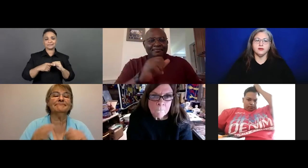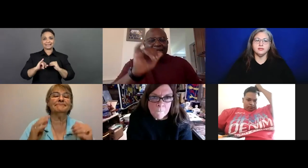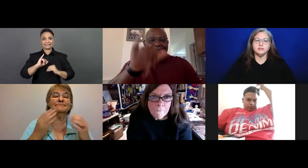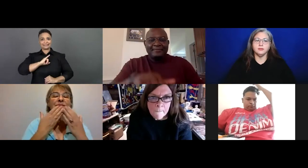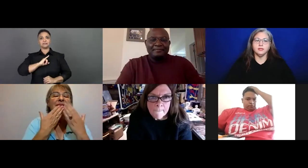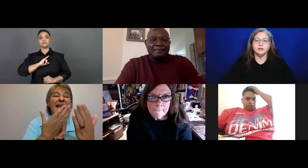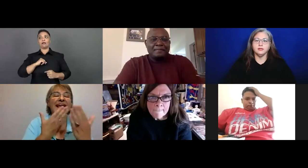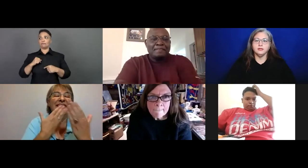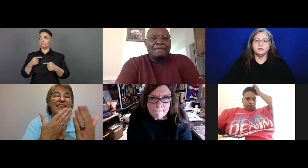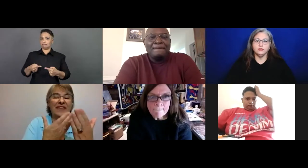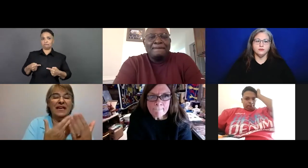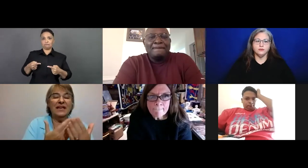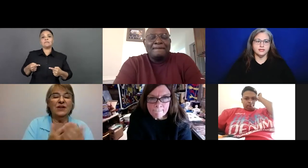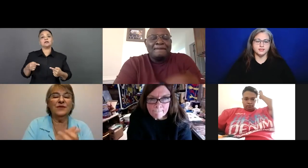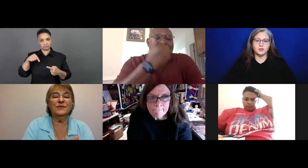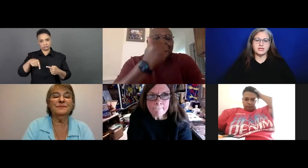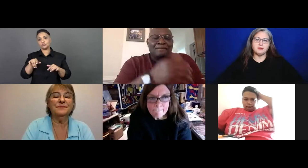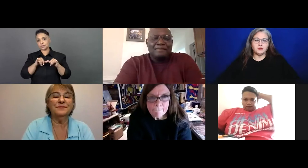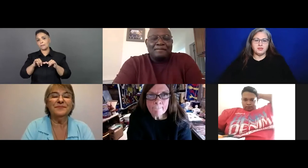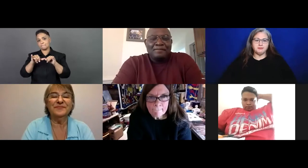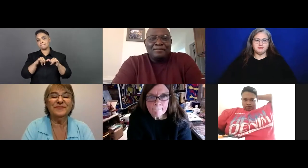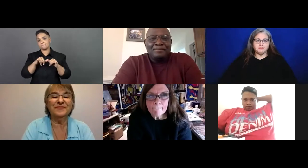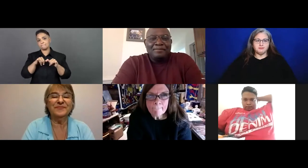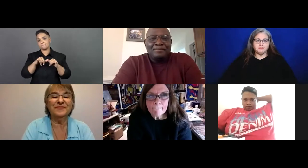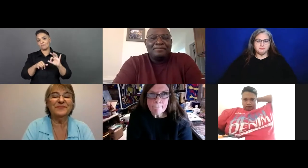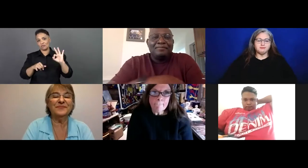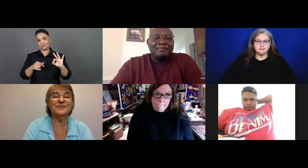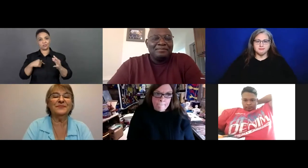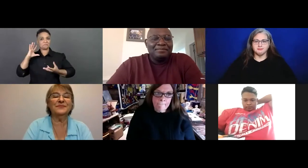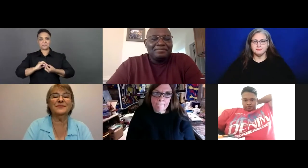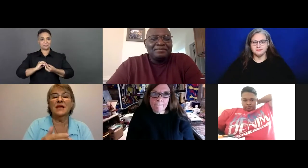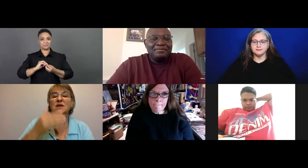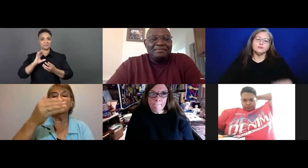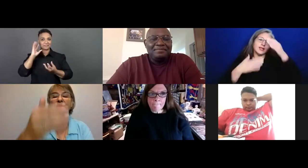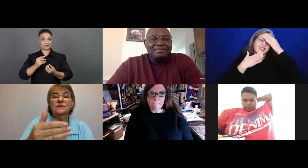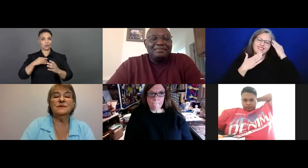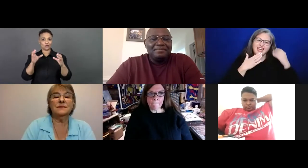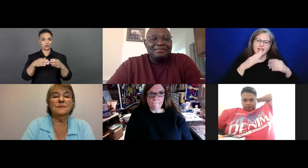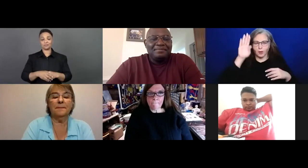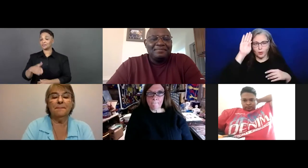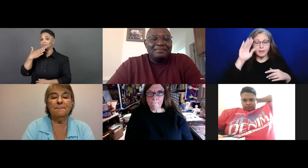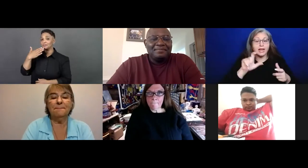was very similar. So that's a quick summary. Thank you, Bumi. Can you go